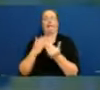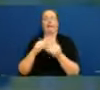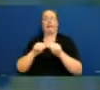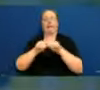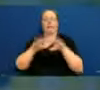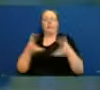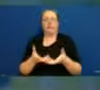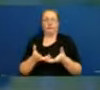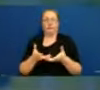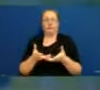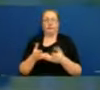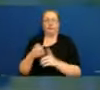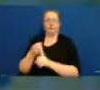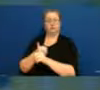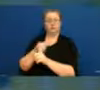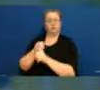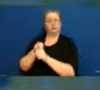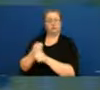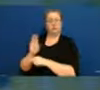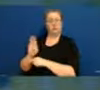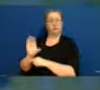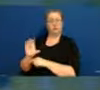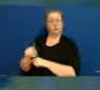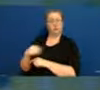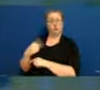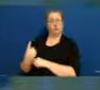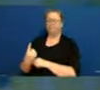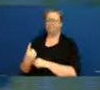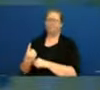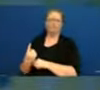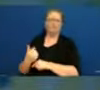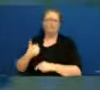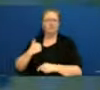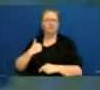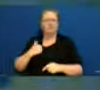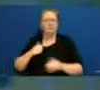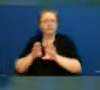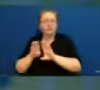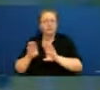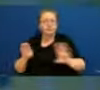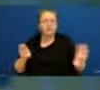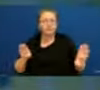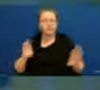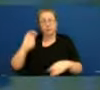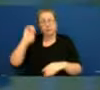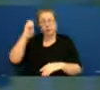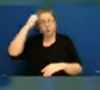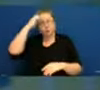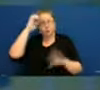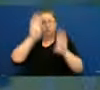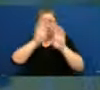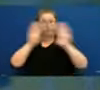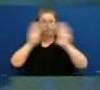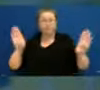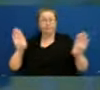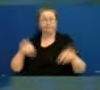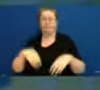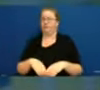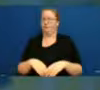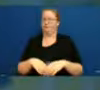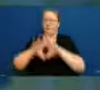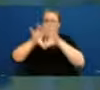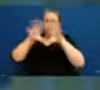seeing that around the world. This is not unique to BC. We're seeing it across this country, we're seeing it in Europe, in all of the